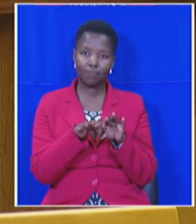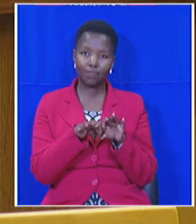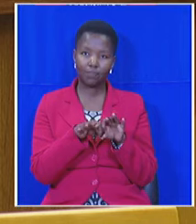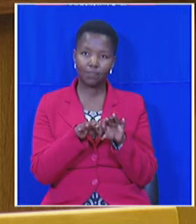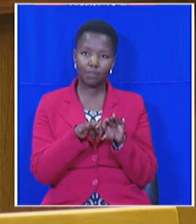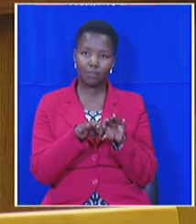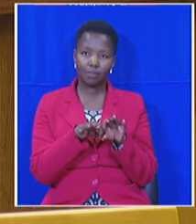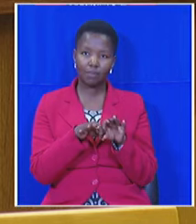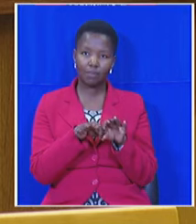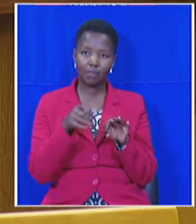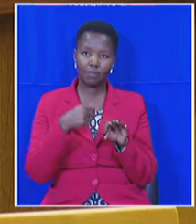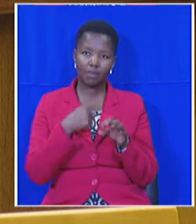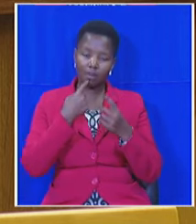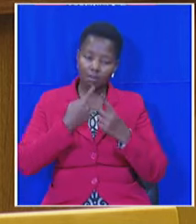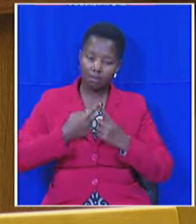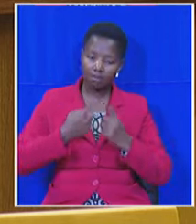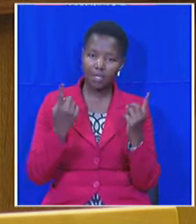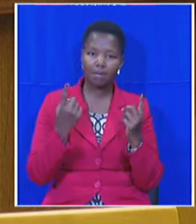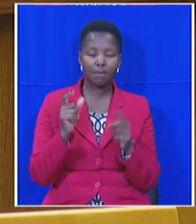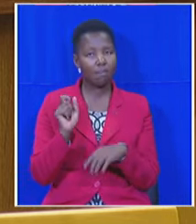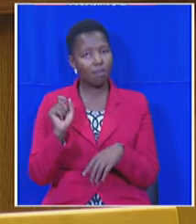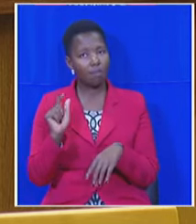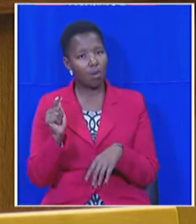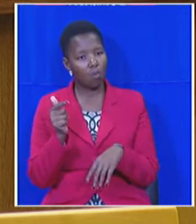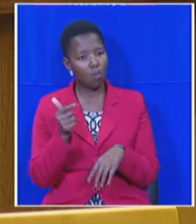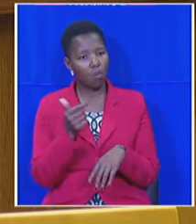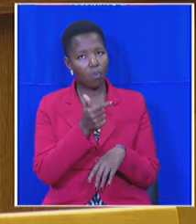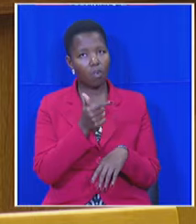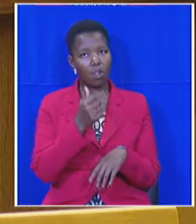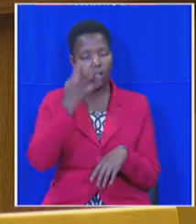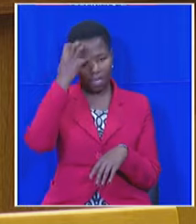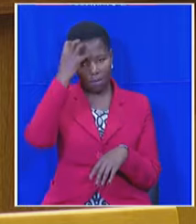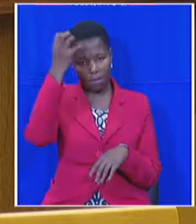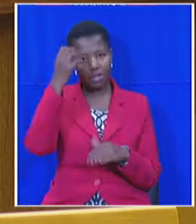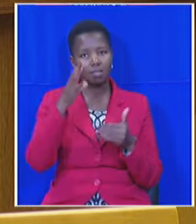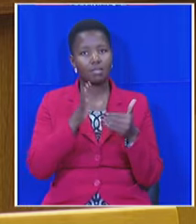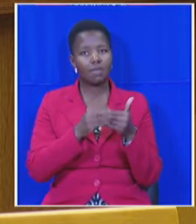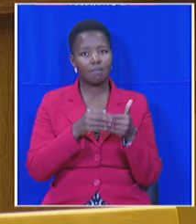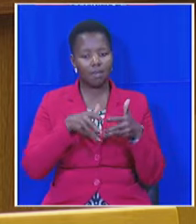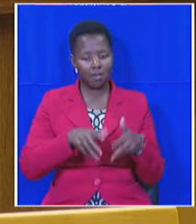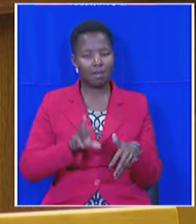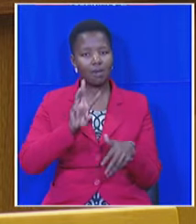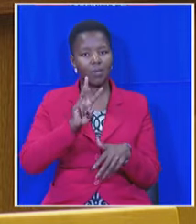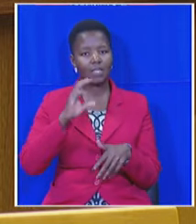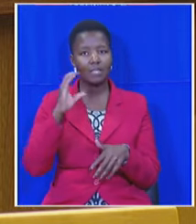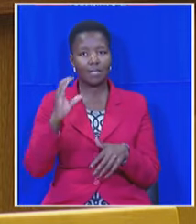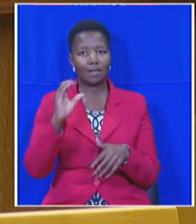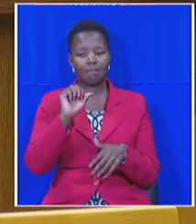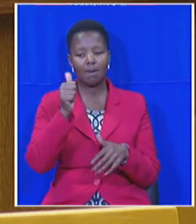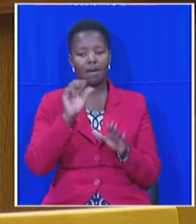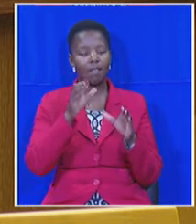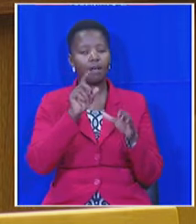And this message I want to give out to every Muslim member of the Western Cape and other parts of the